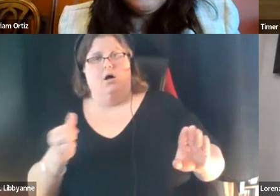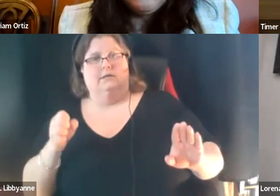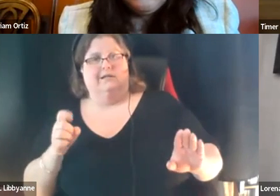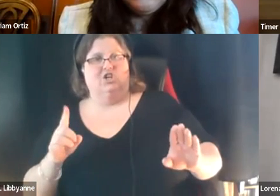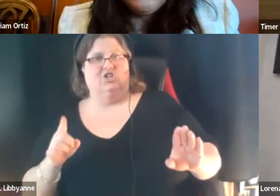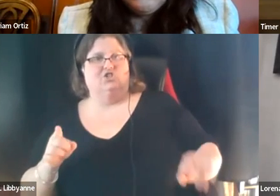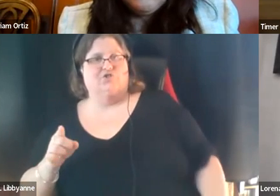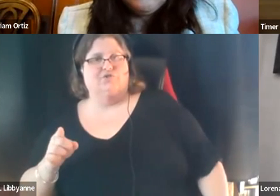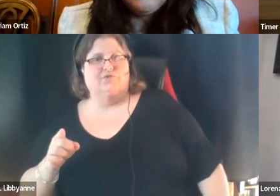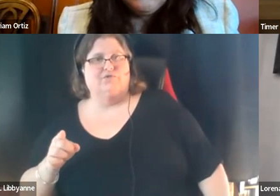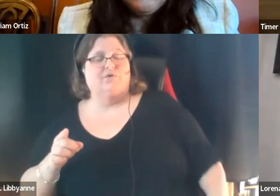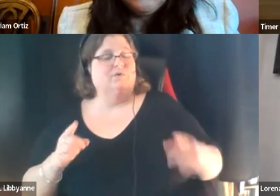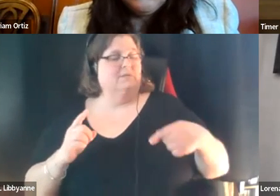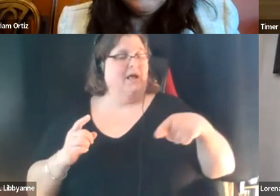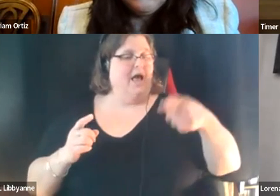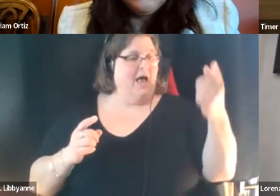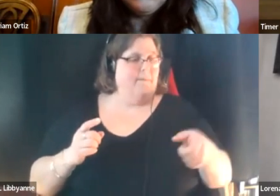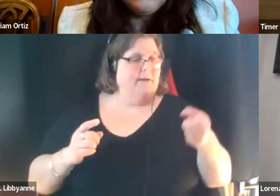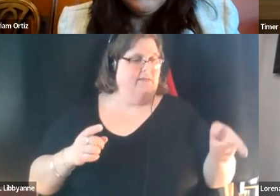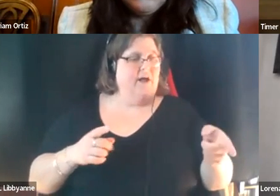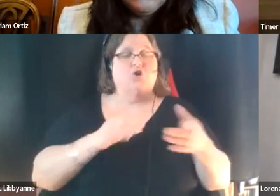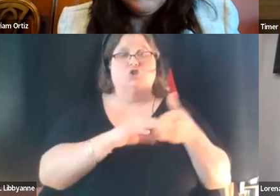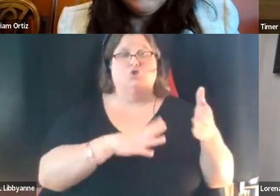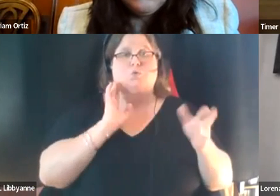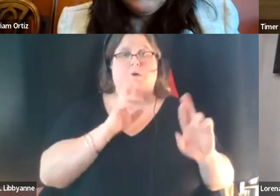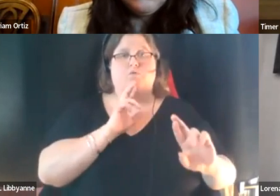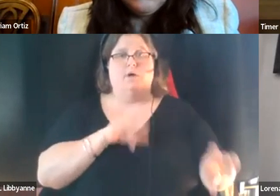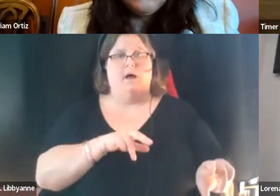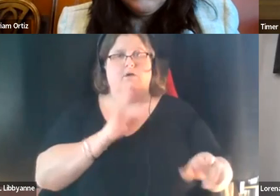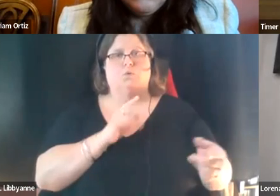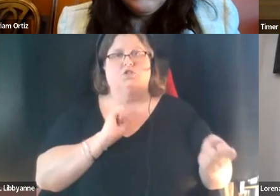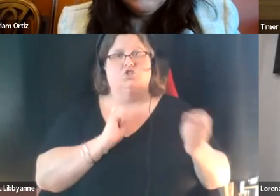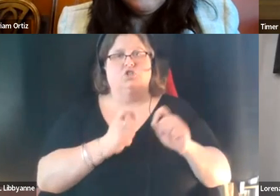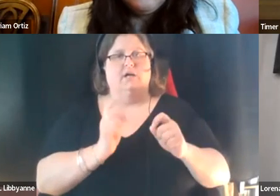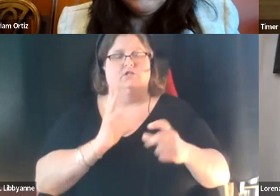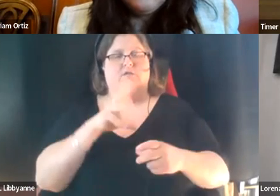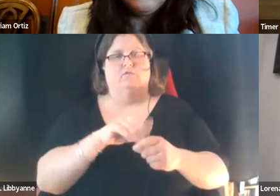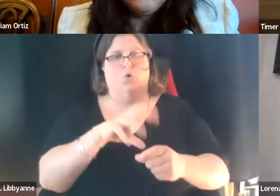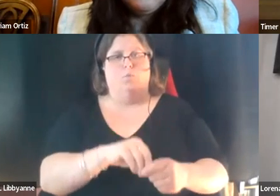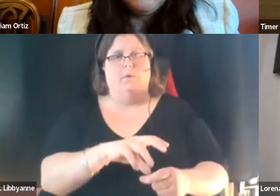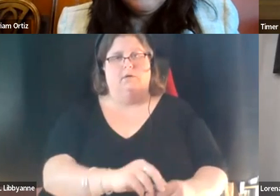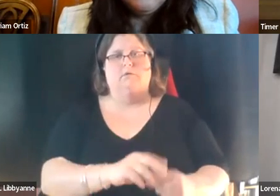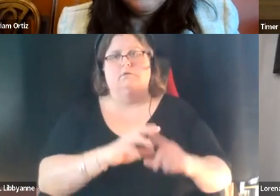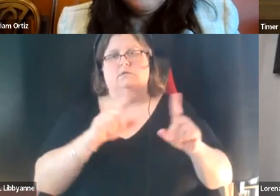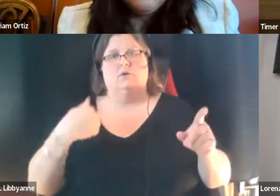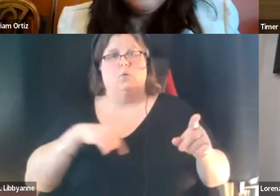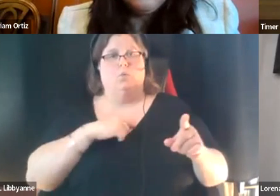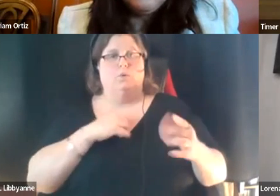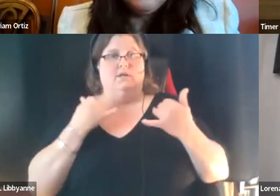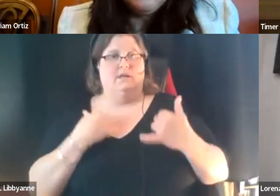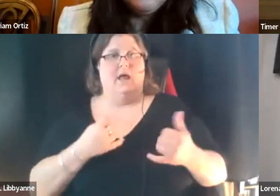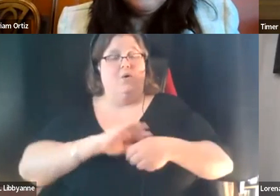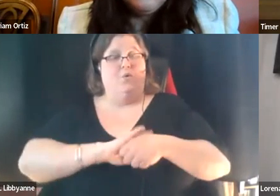something that's happening, students are going to react, and that's going to change the enrollment that we have. As we're in transition, as we're coming off